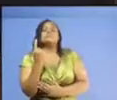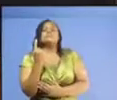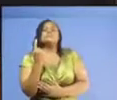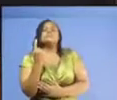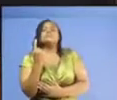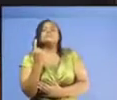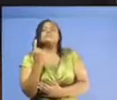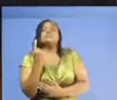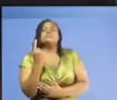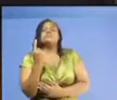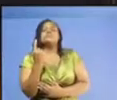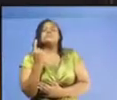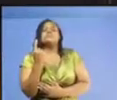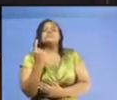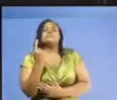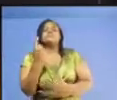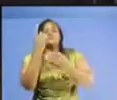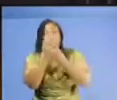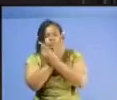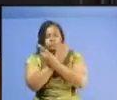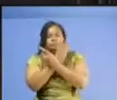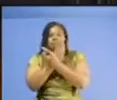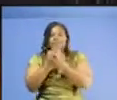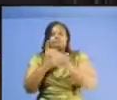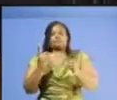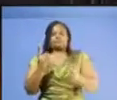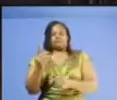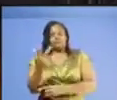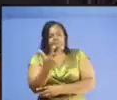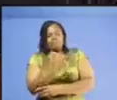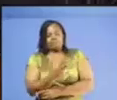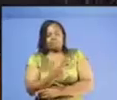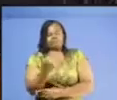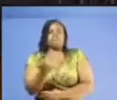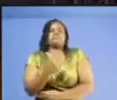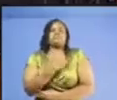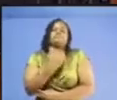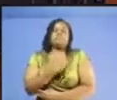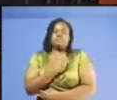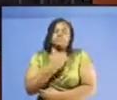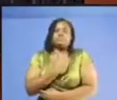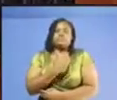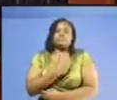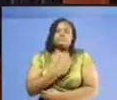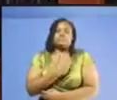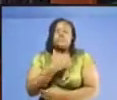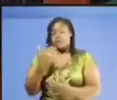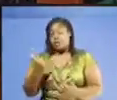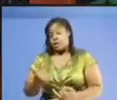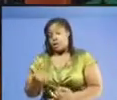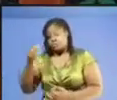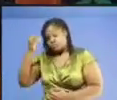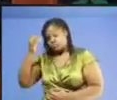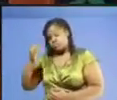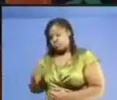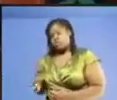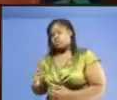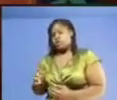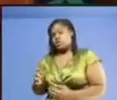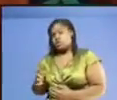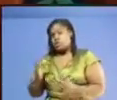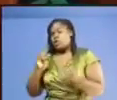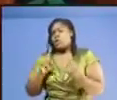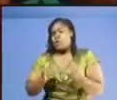their own souls. So the preacher is making his first